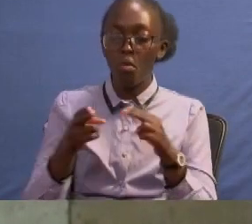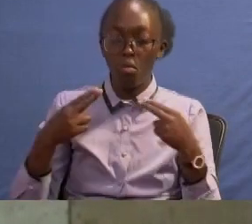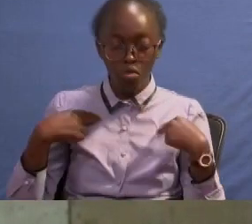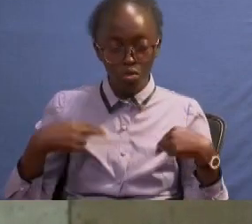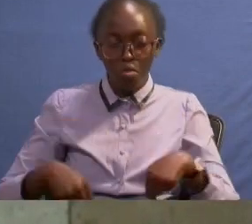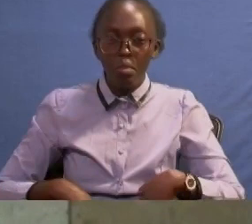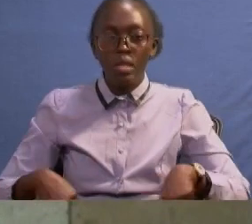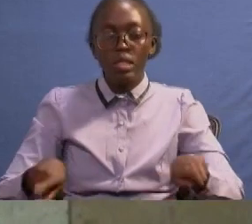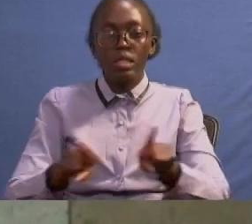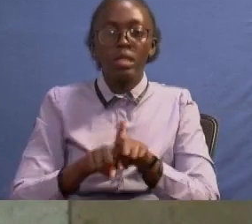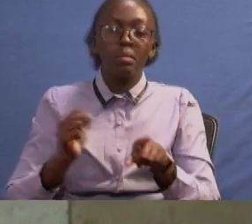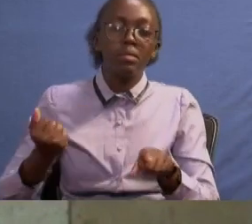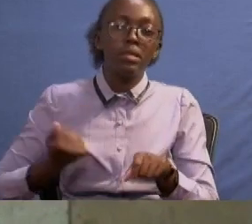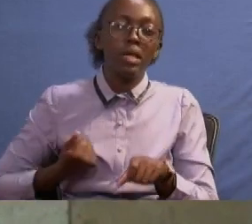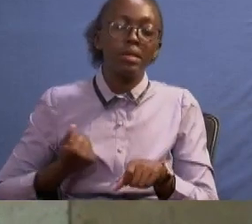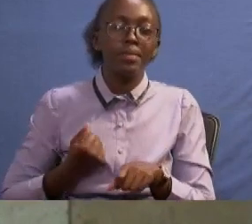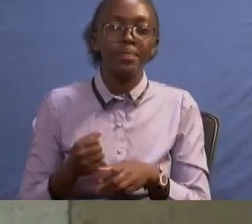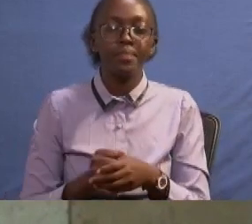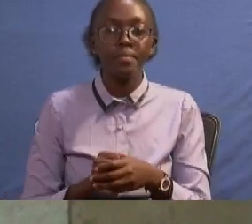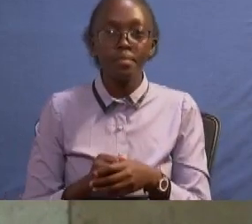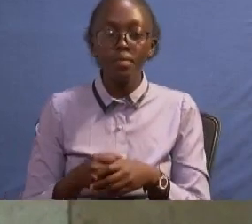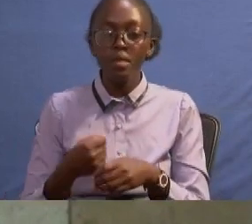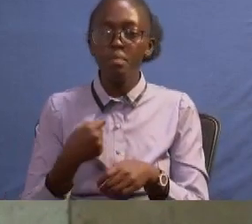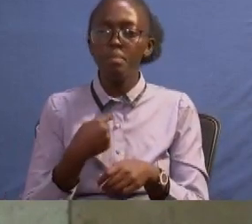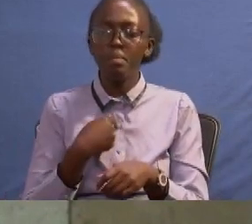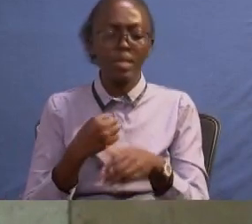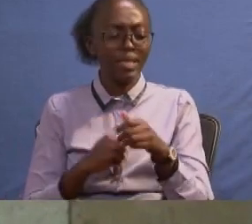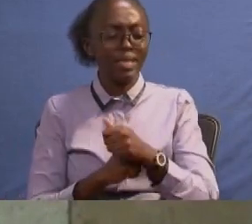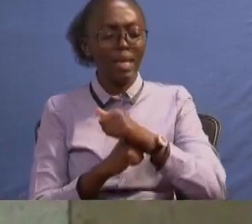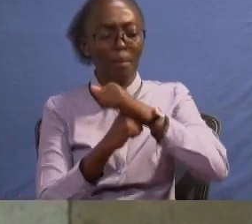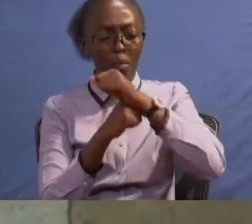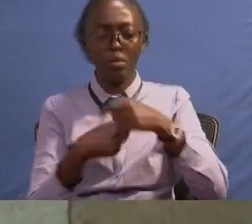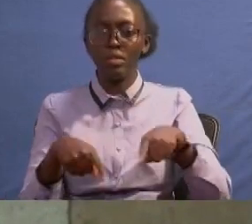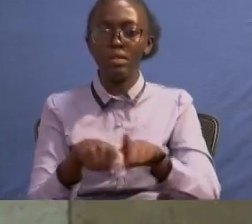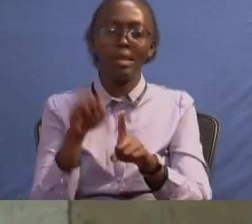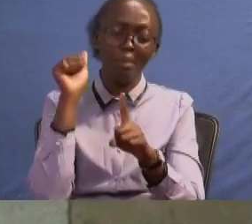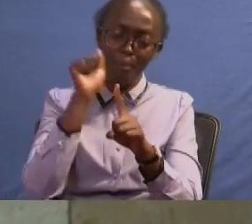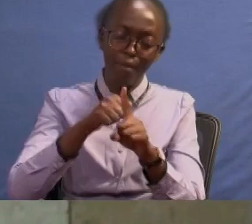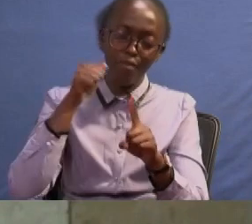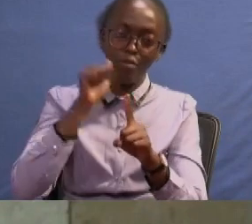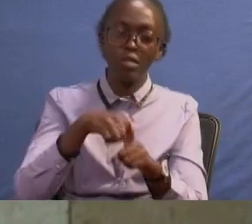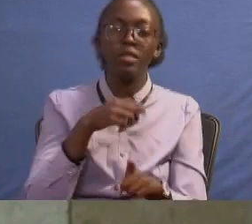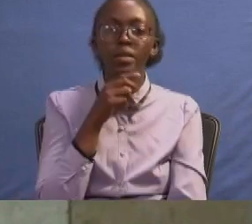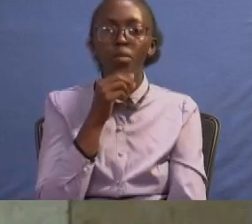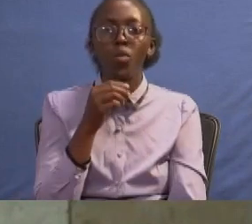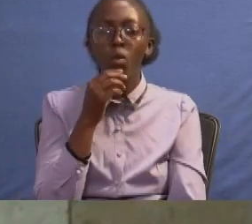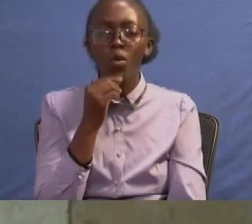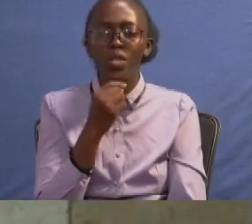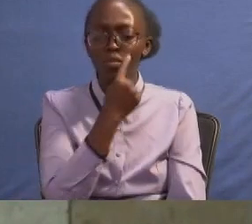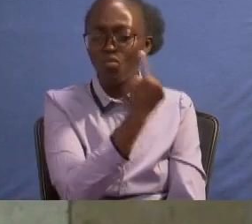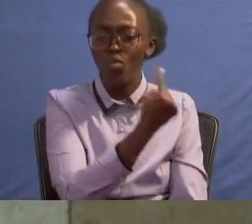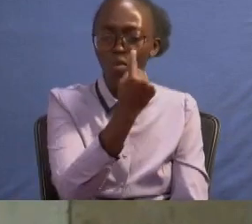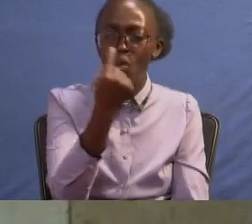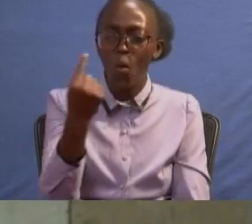child. And now mitigate their case. Let me tell you, our advocate for their case until everyone in